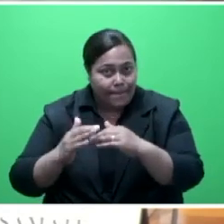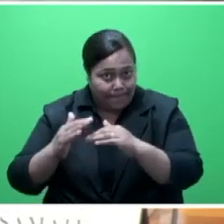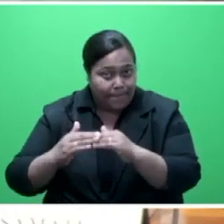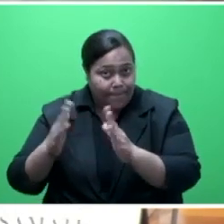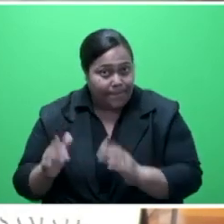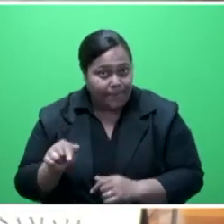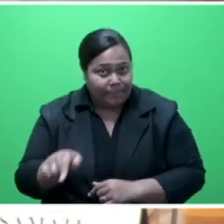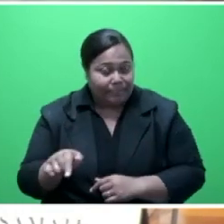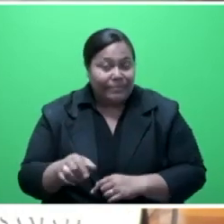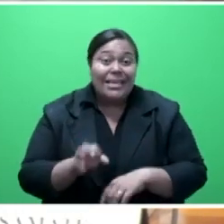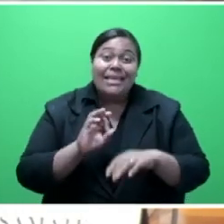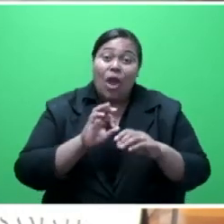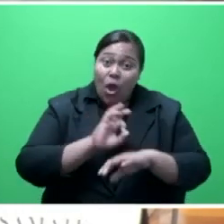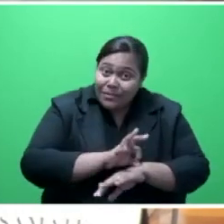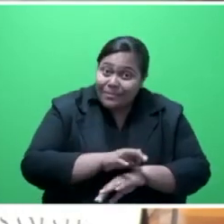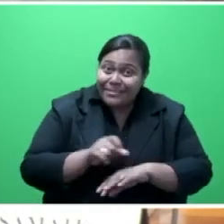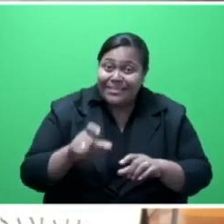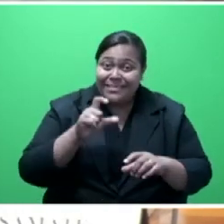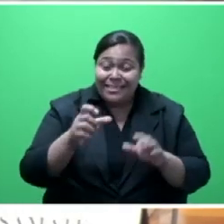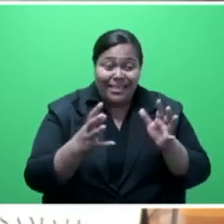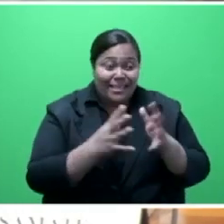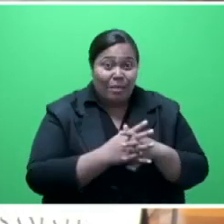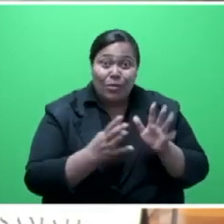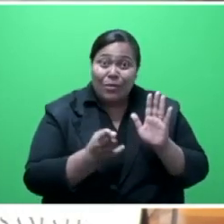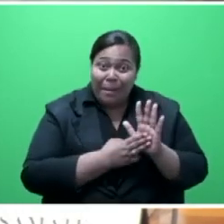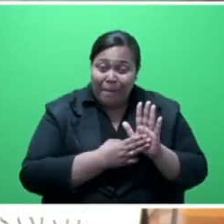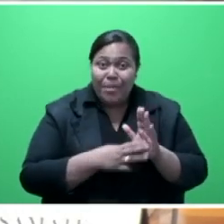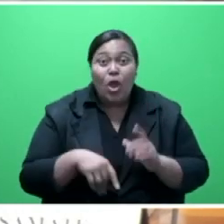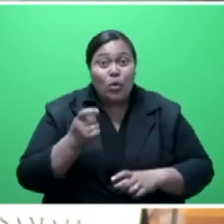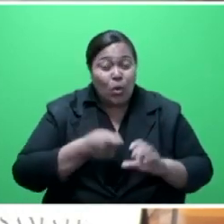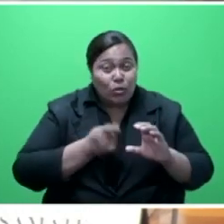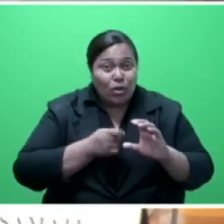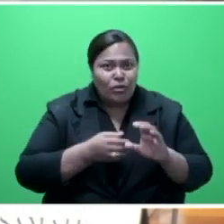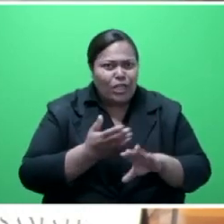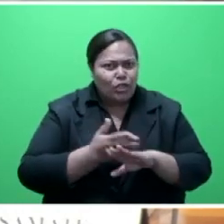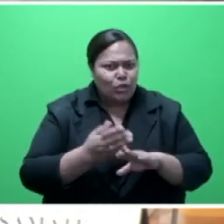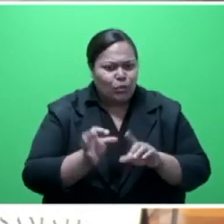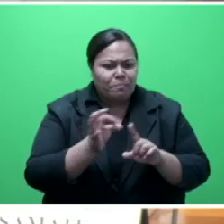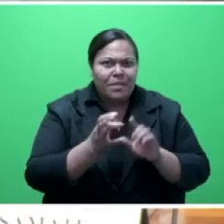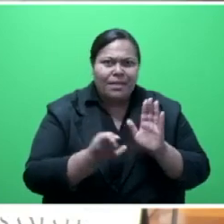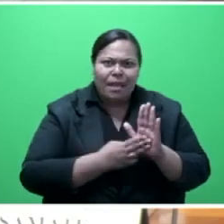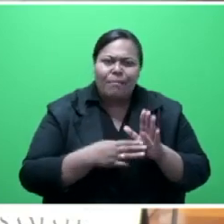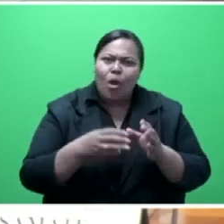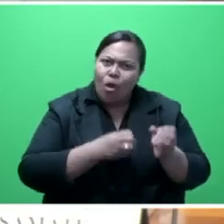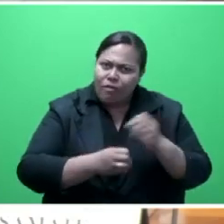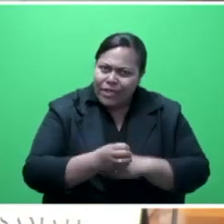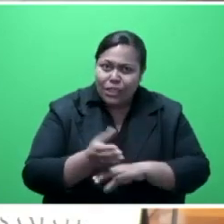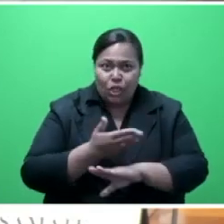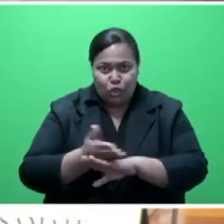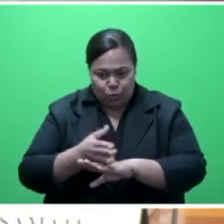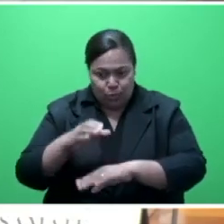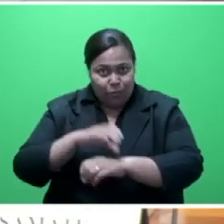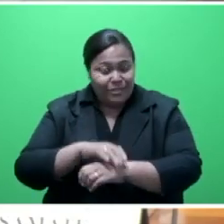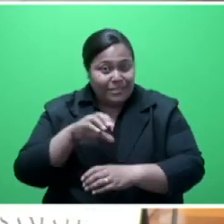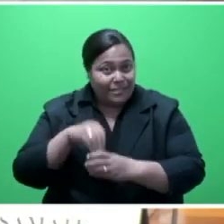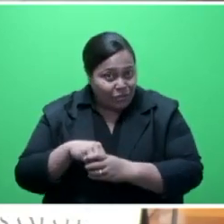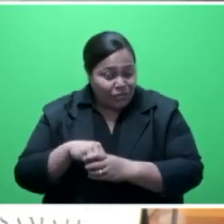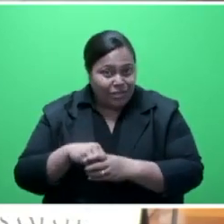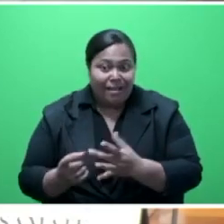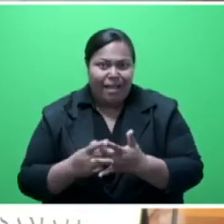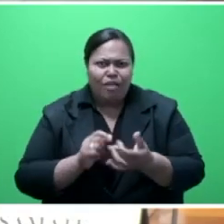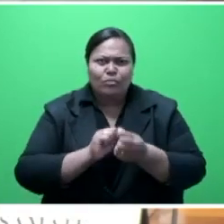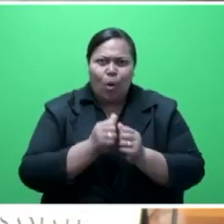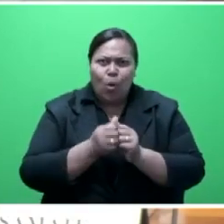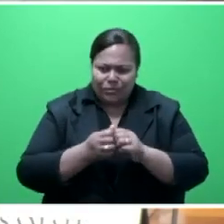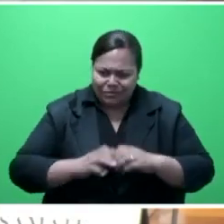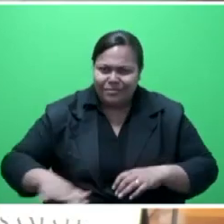CWM, the construction of the new Prime Minister's office complex, the completion of new refurbished police stations, new sporting facilities,